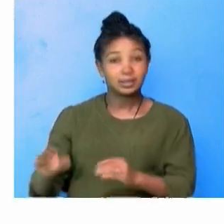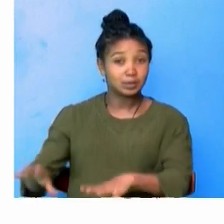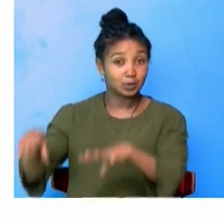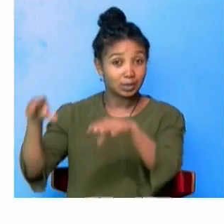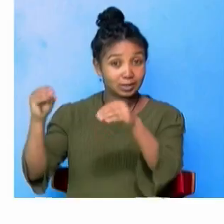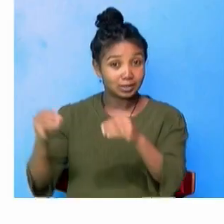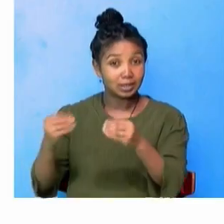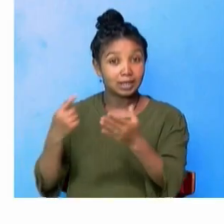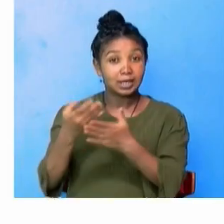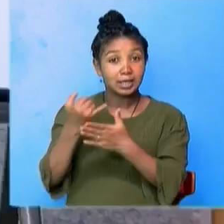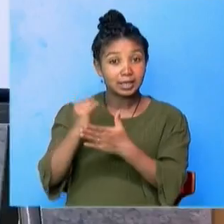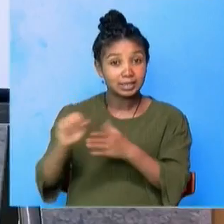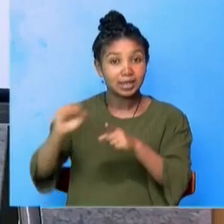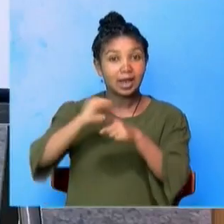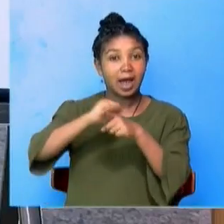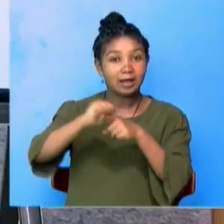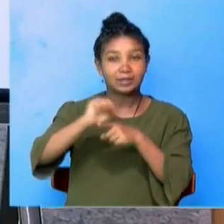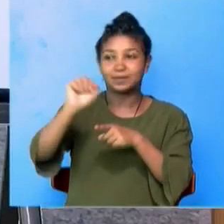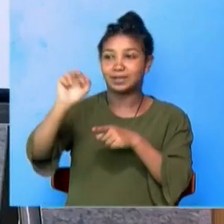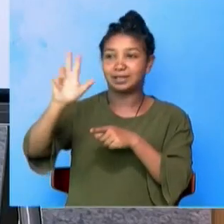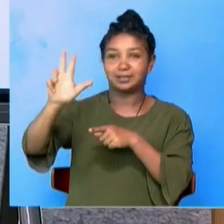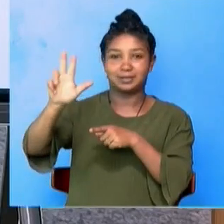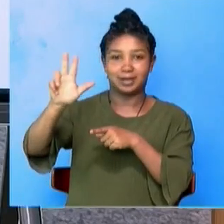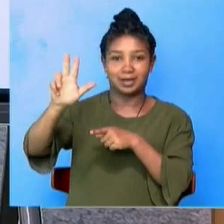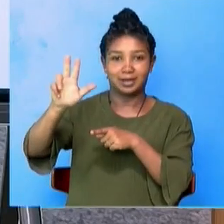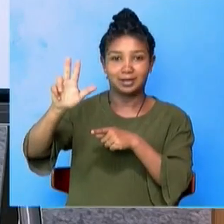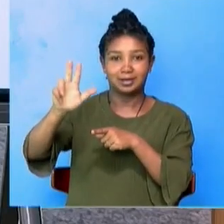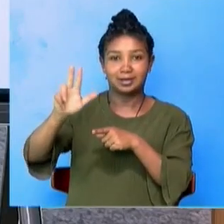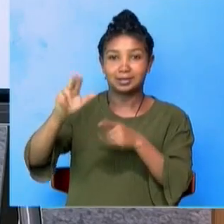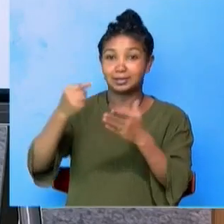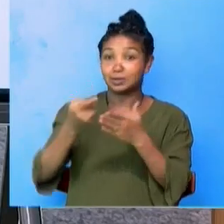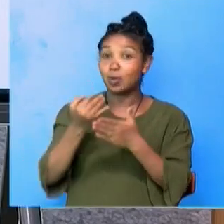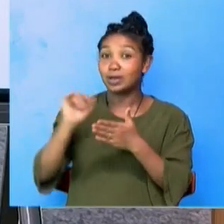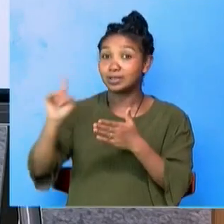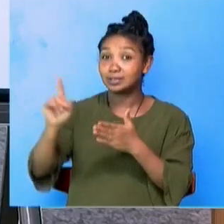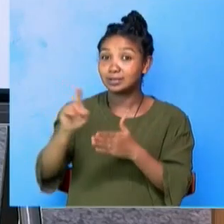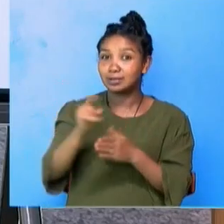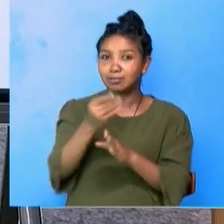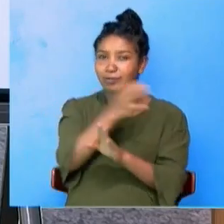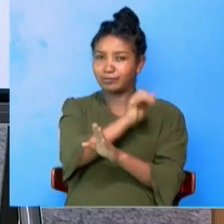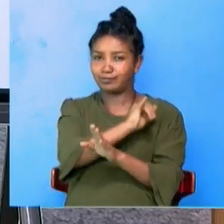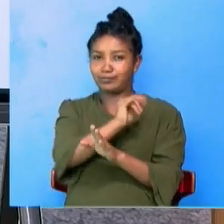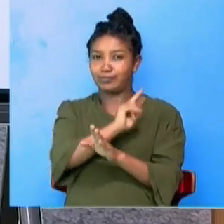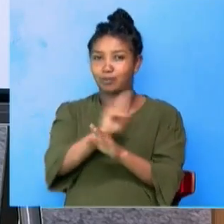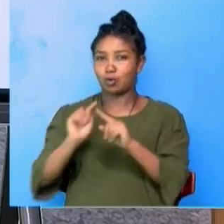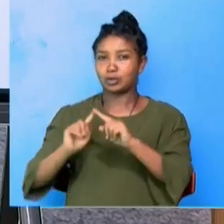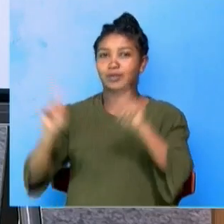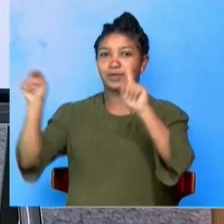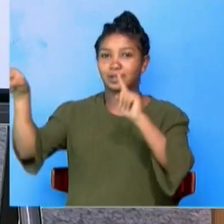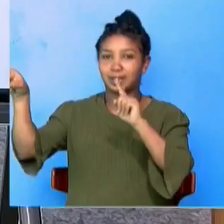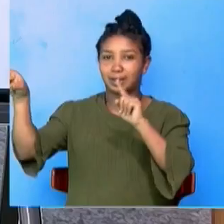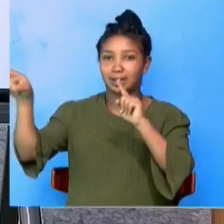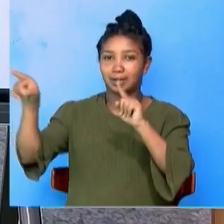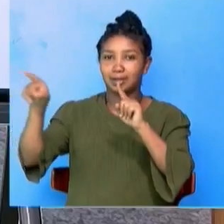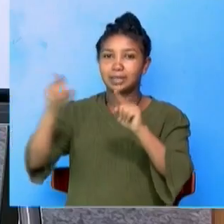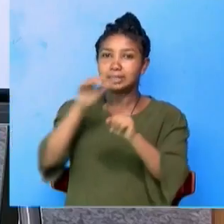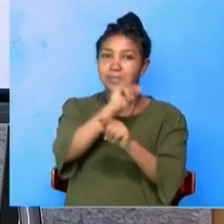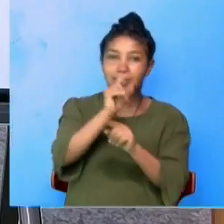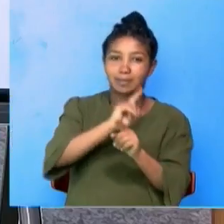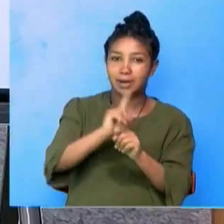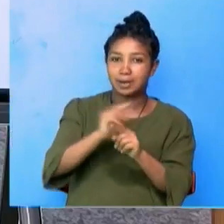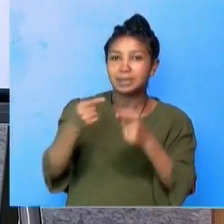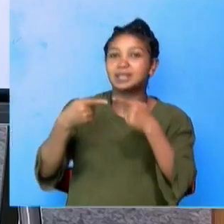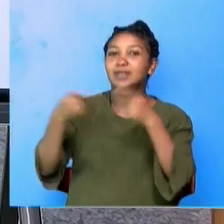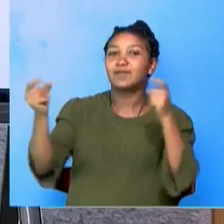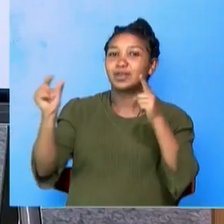Students, here is activity 3, but this one is not the same with the first questions, not synonyms. These